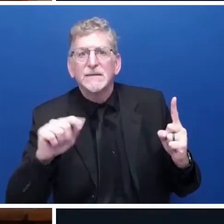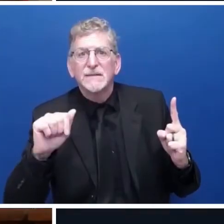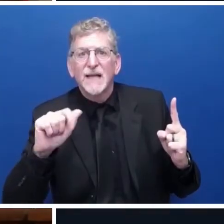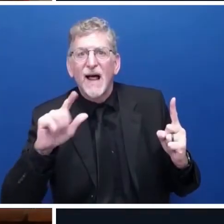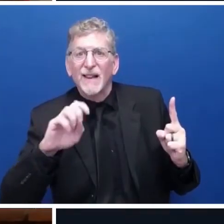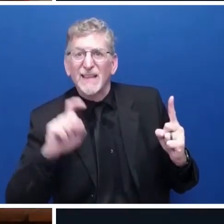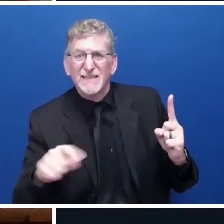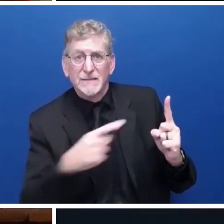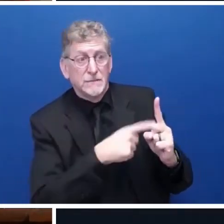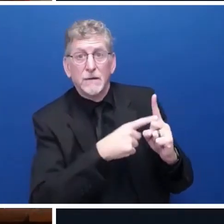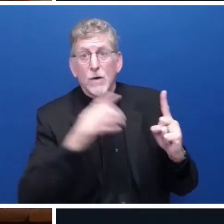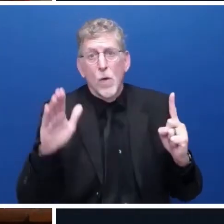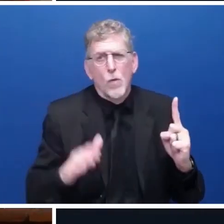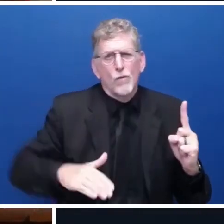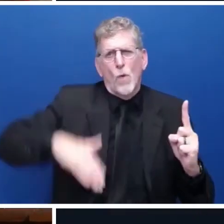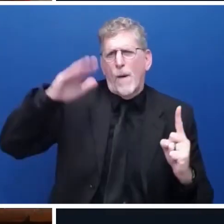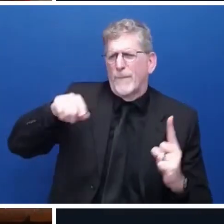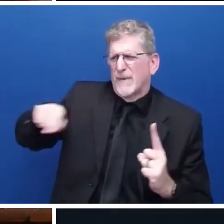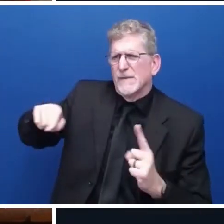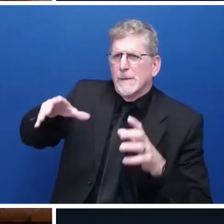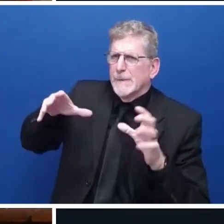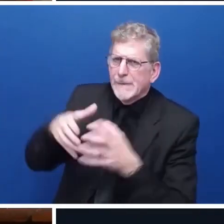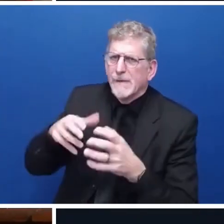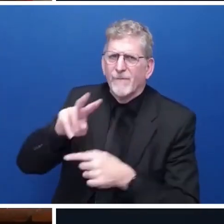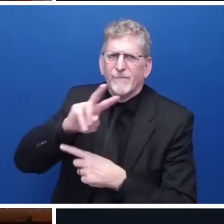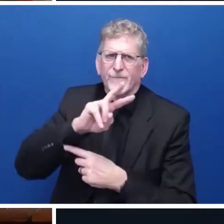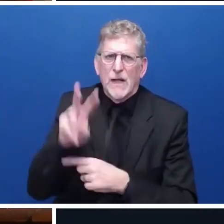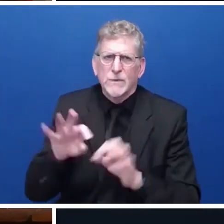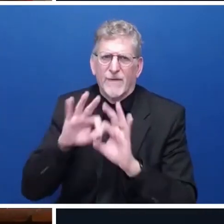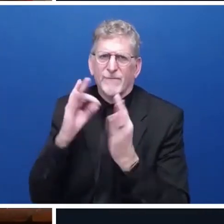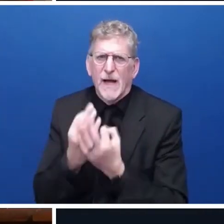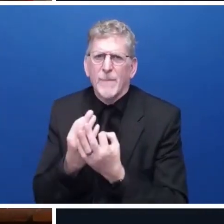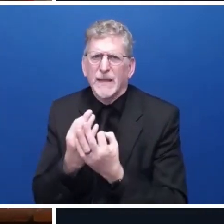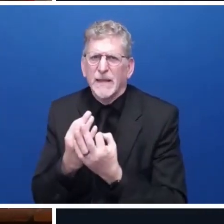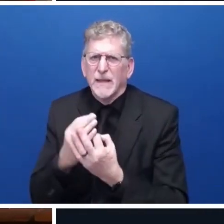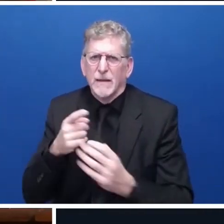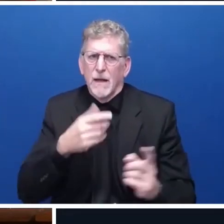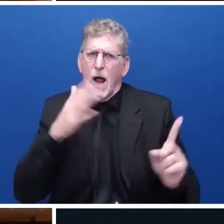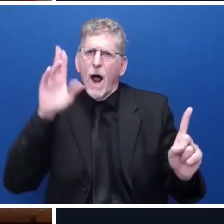Enrique. But after Enrique ran for office and opposed